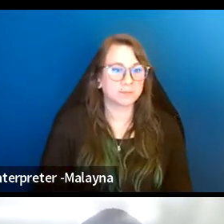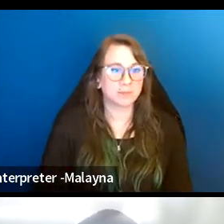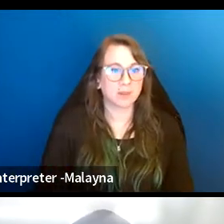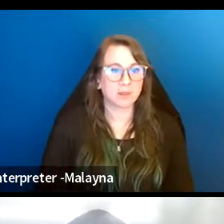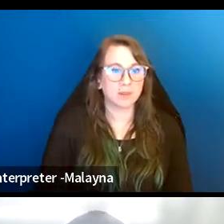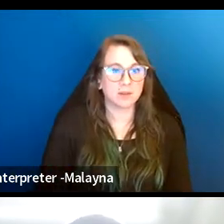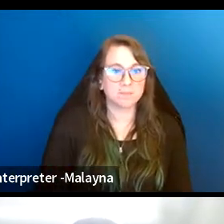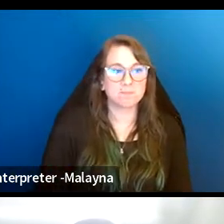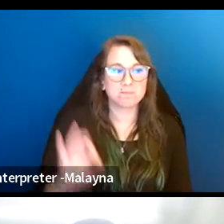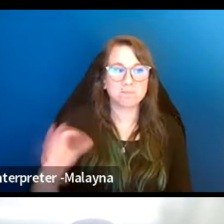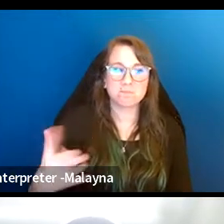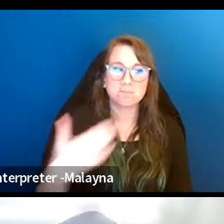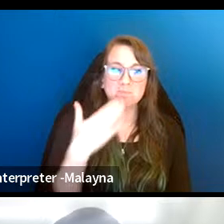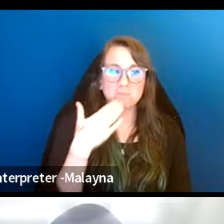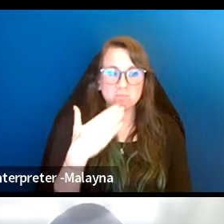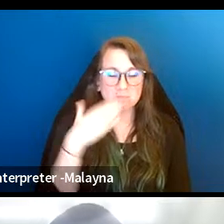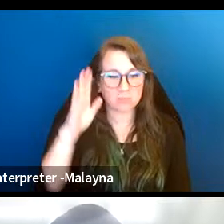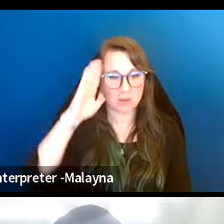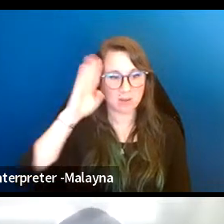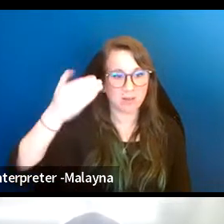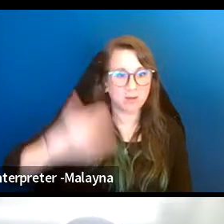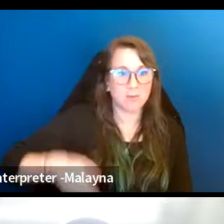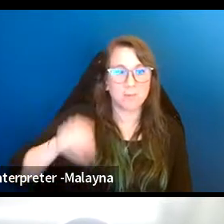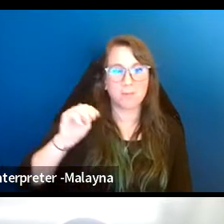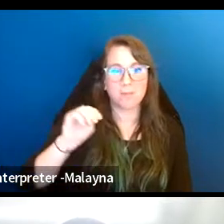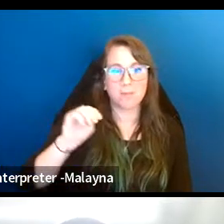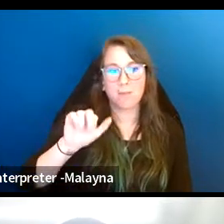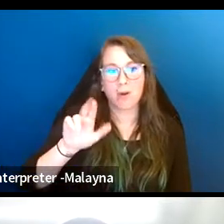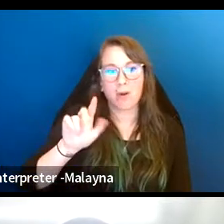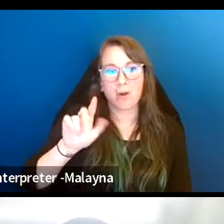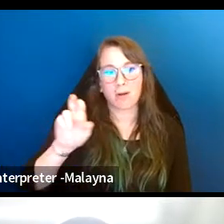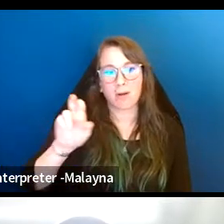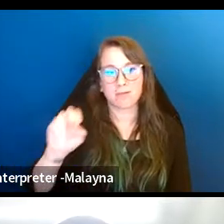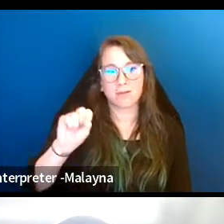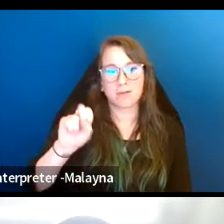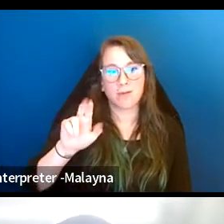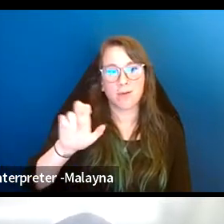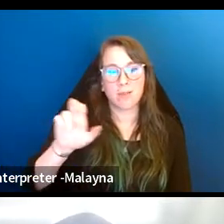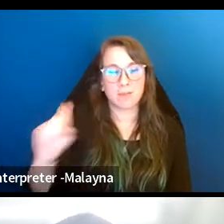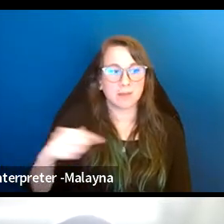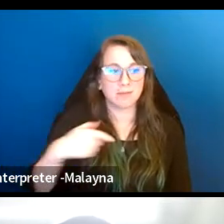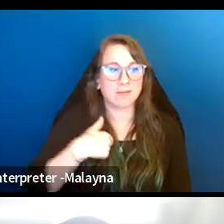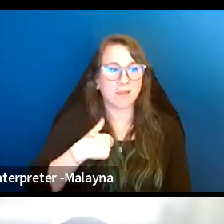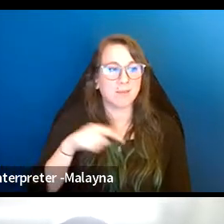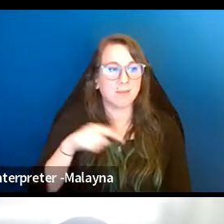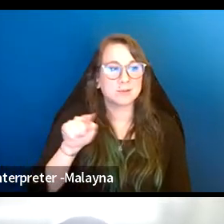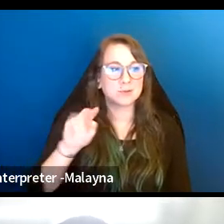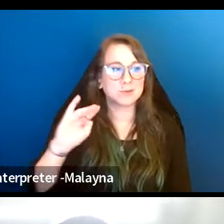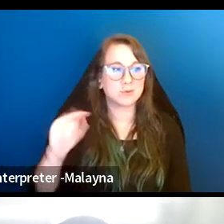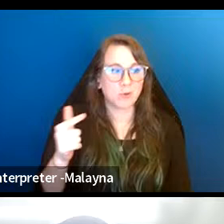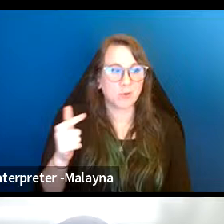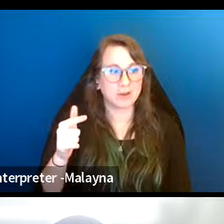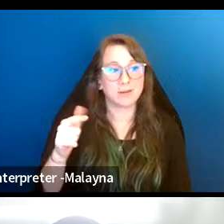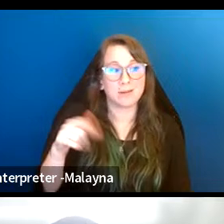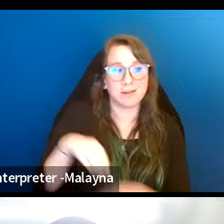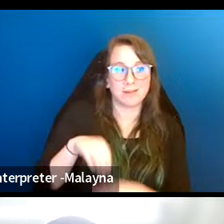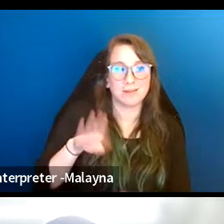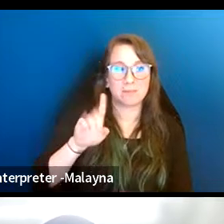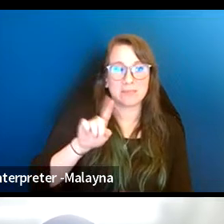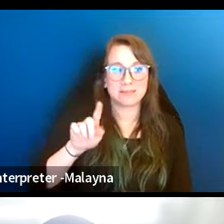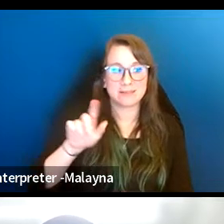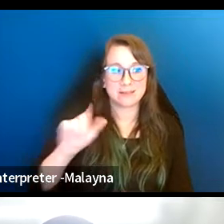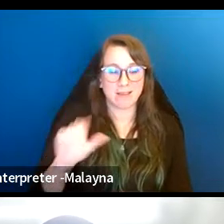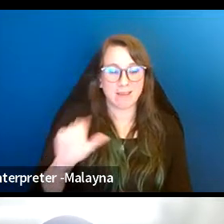Okay, thank you, Commissioner. My name is Marty Sullivan, and I'm zoning counsel for the applicant in this BZA case.